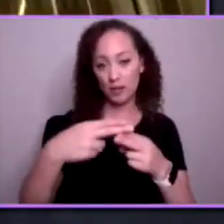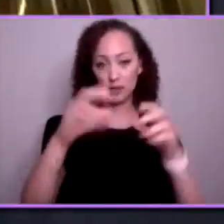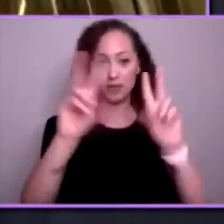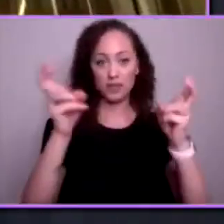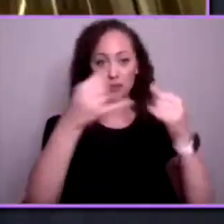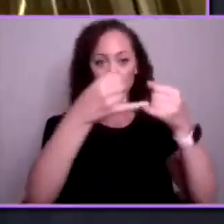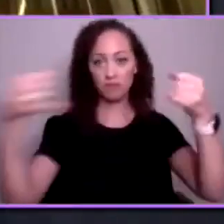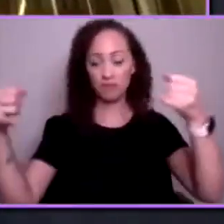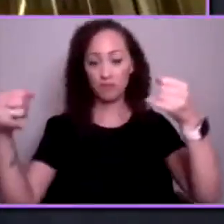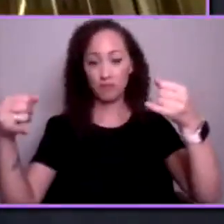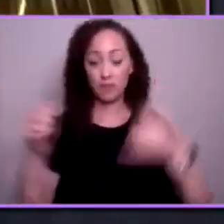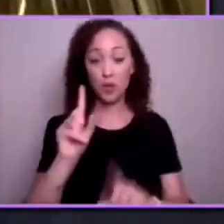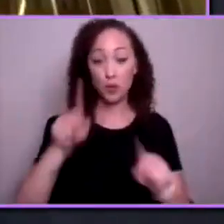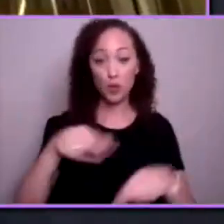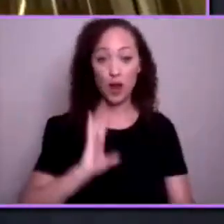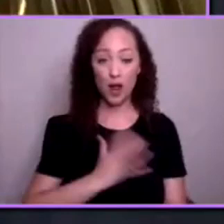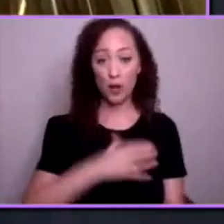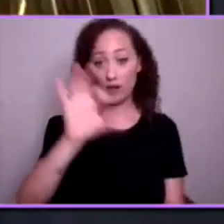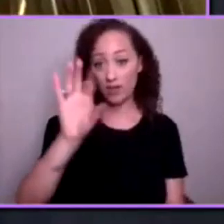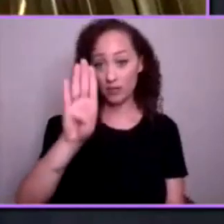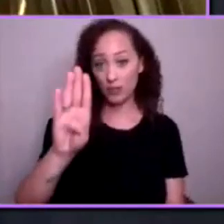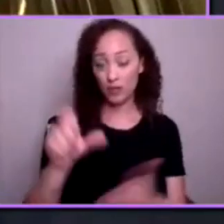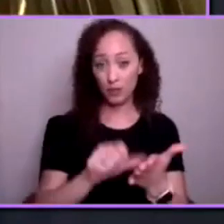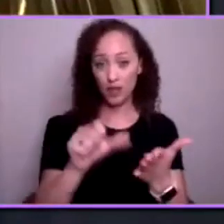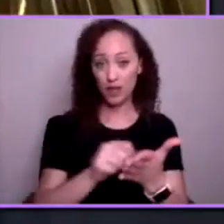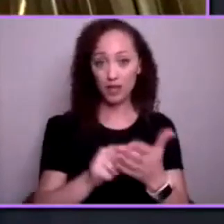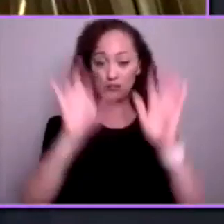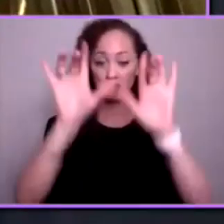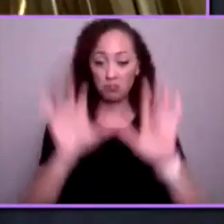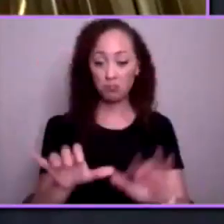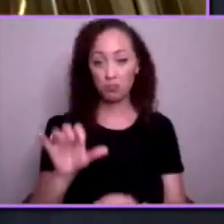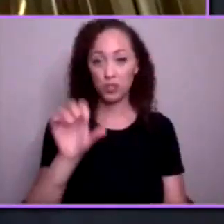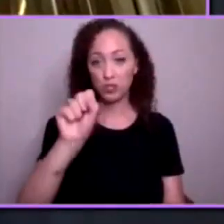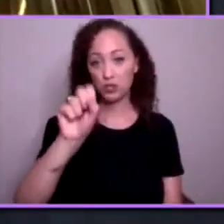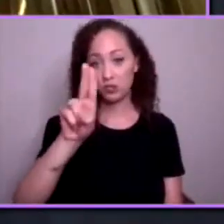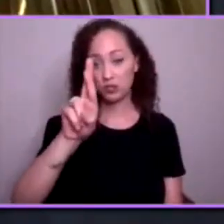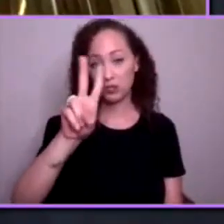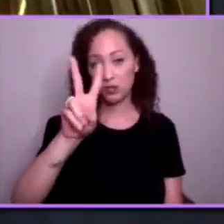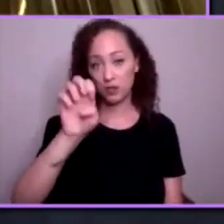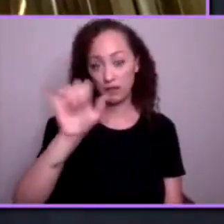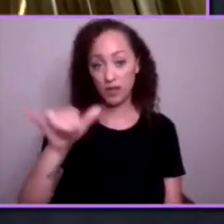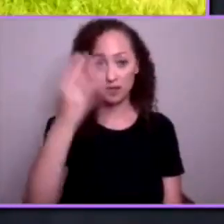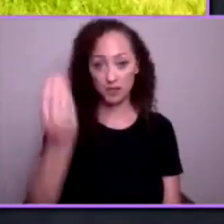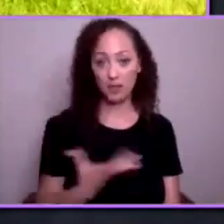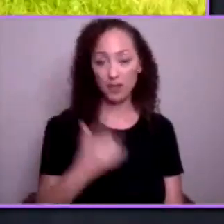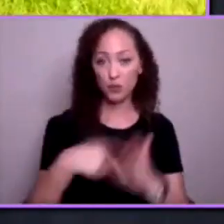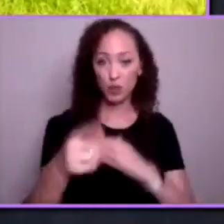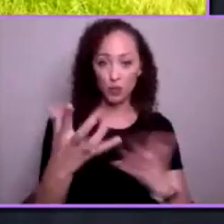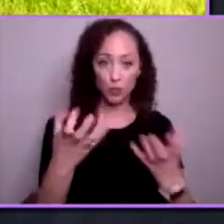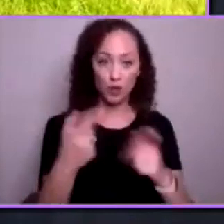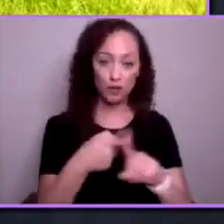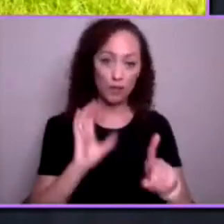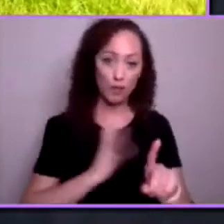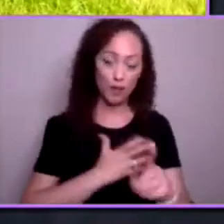out the survey to tell us what you want to see in our community. We'll also be opening up board member applications in August. Change